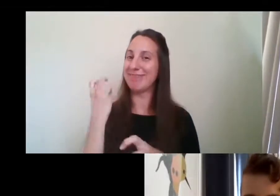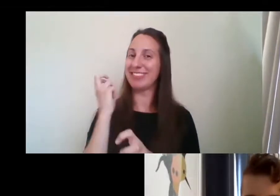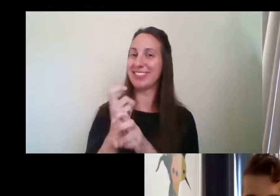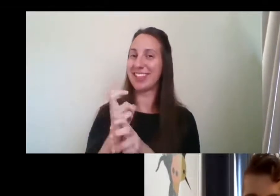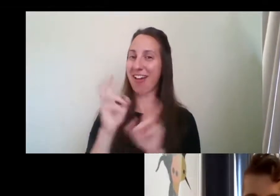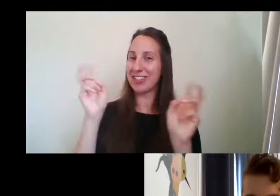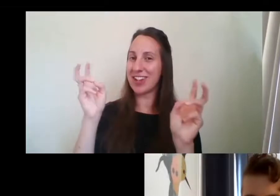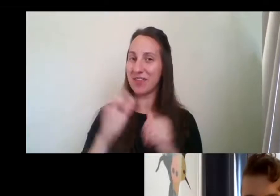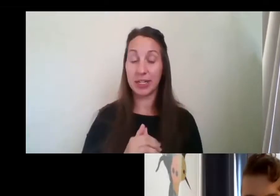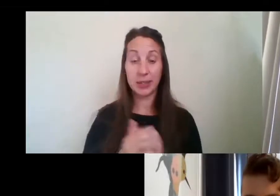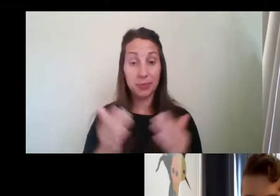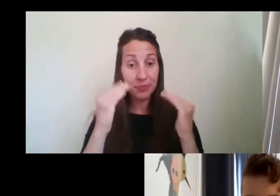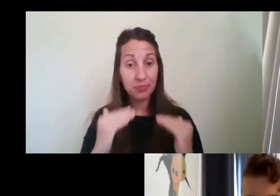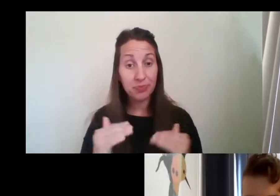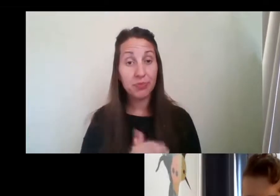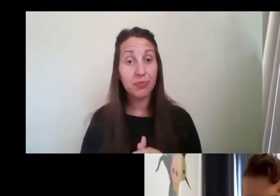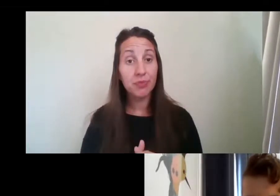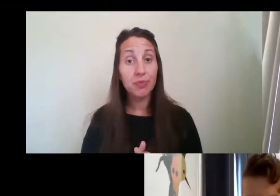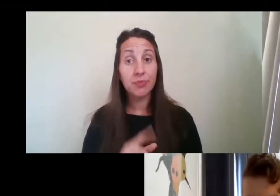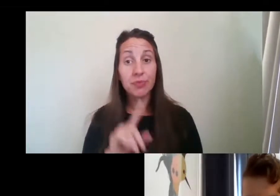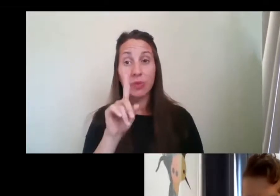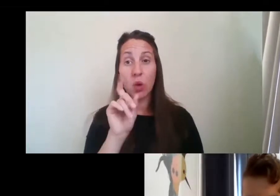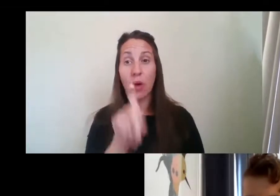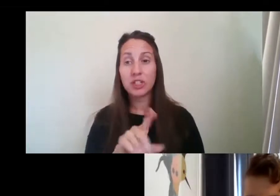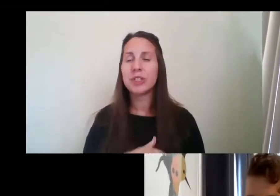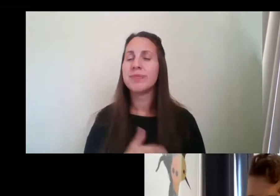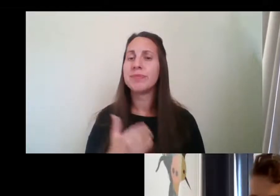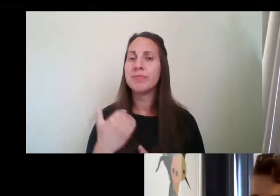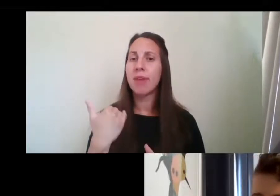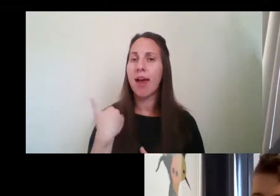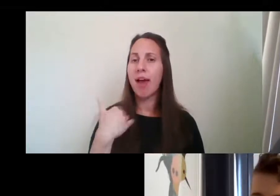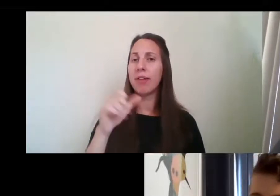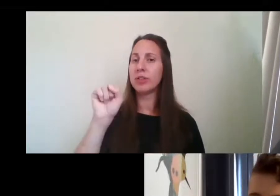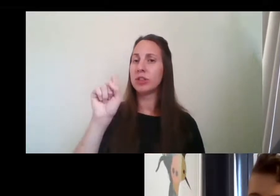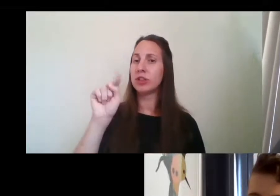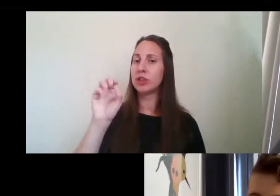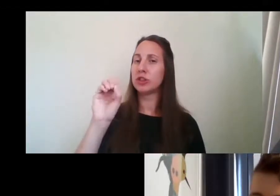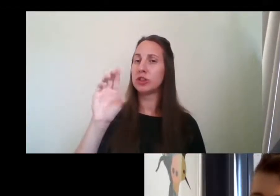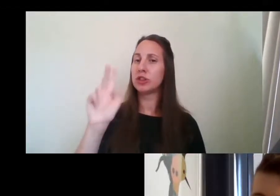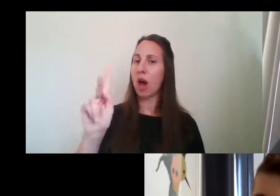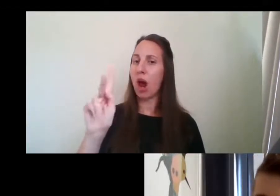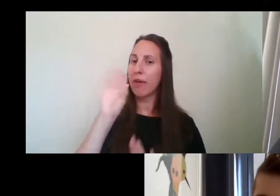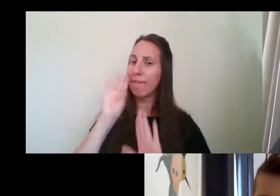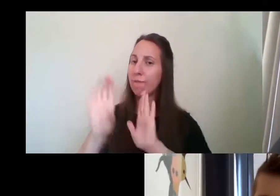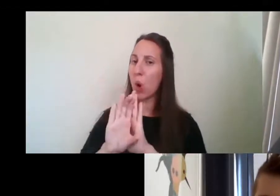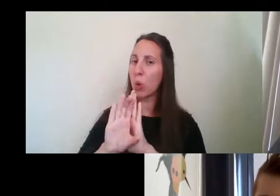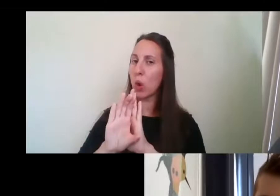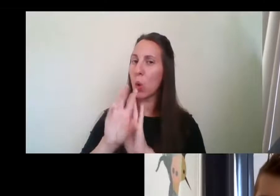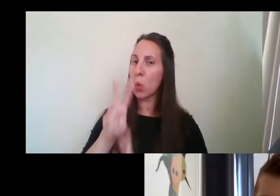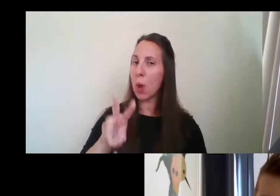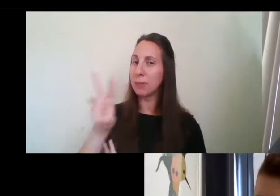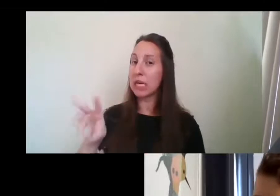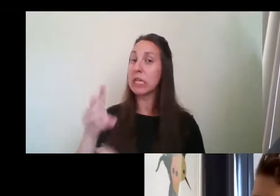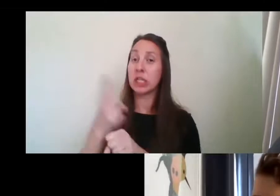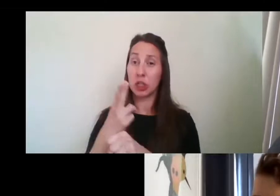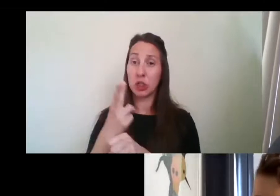stock photo websites that would have authentic photos of people with disabilities? Do you know anything about this, River?